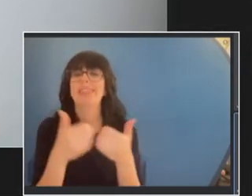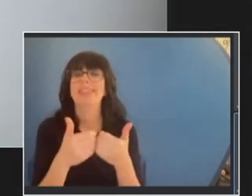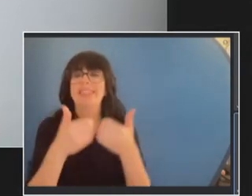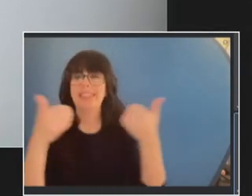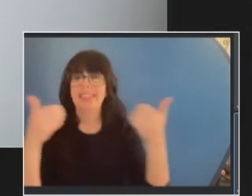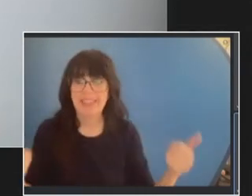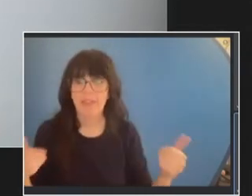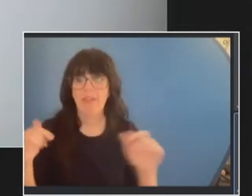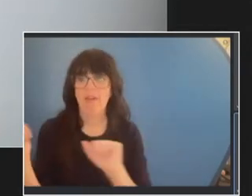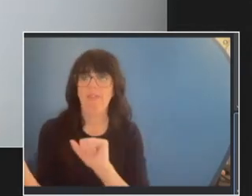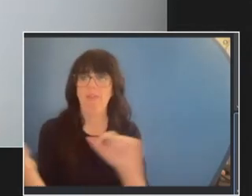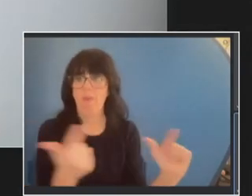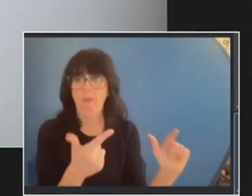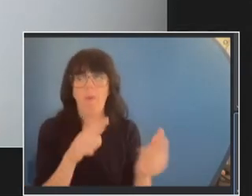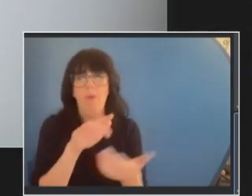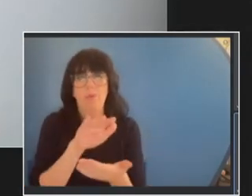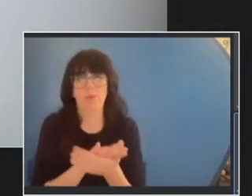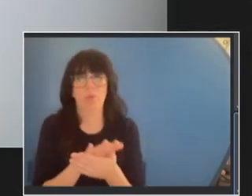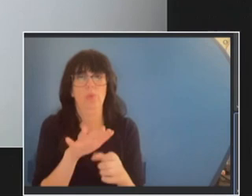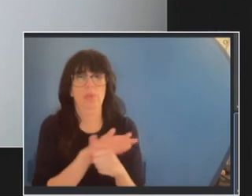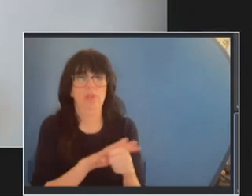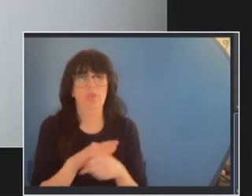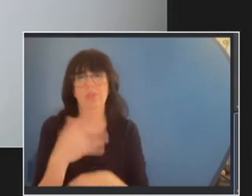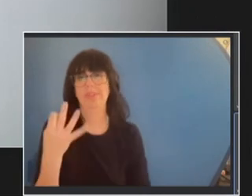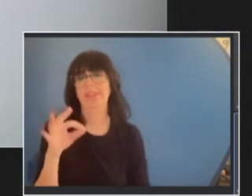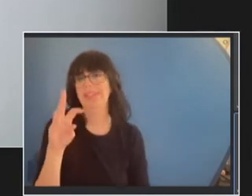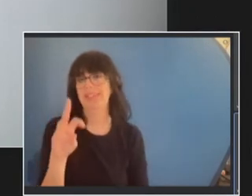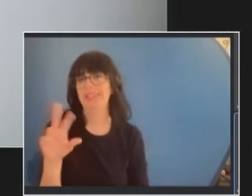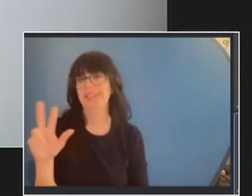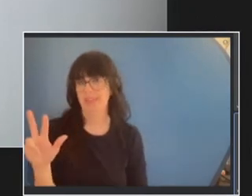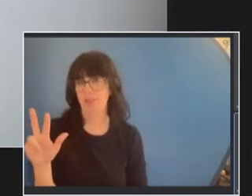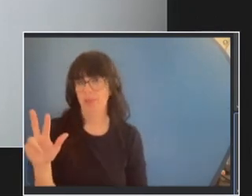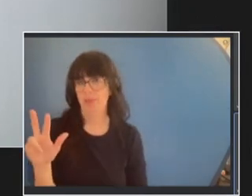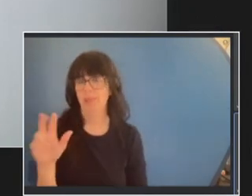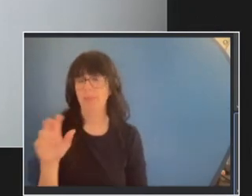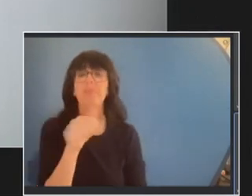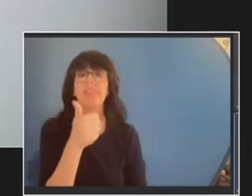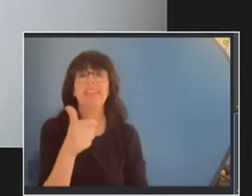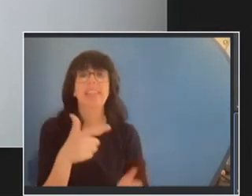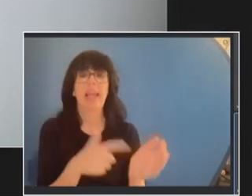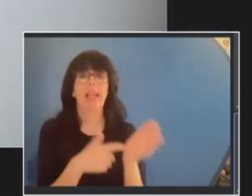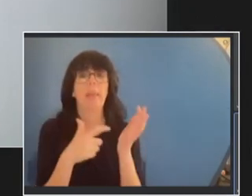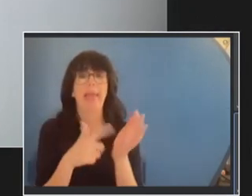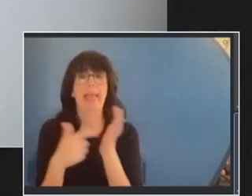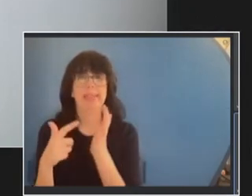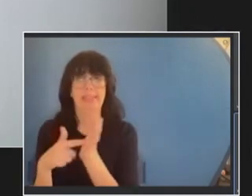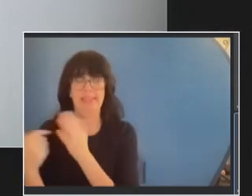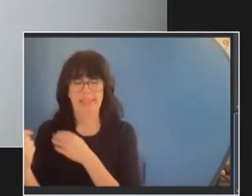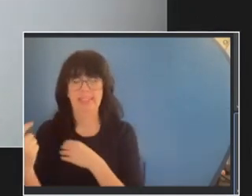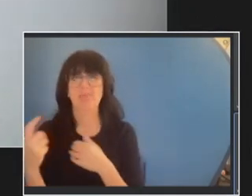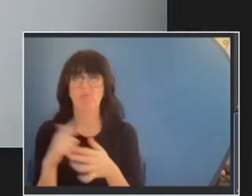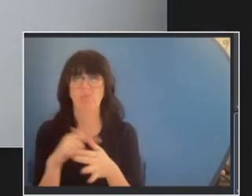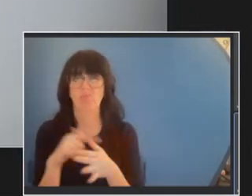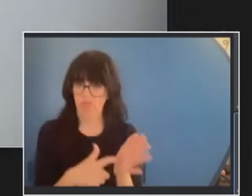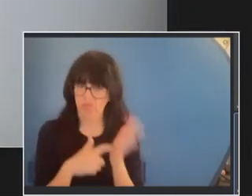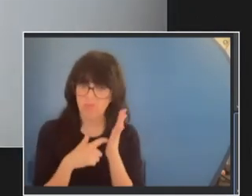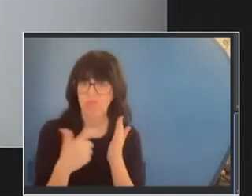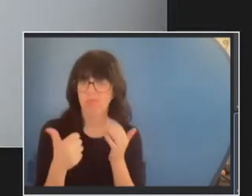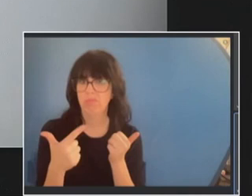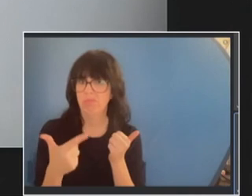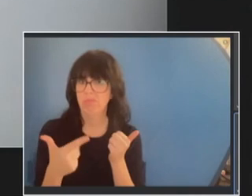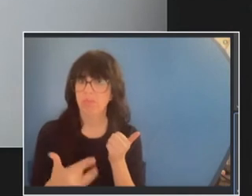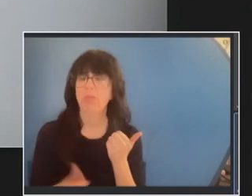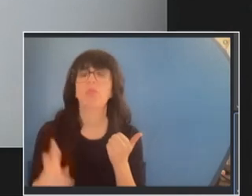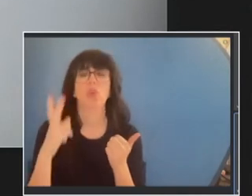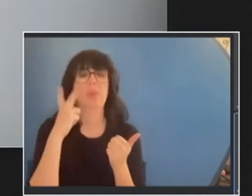in 1963. And there are 10 demands, and you can read more about those in the text of the